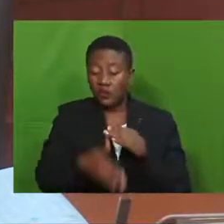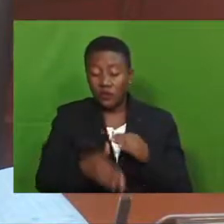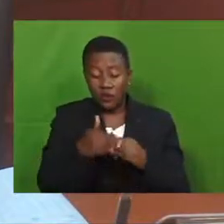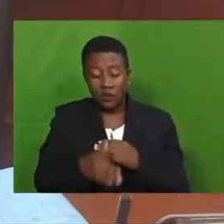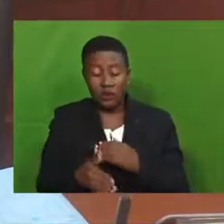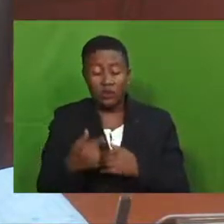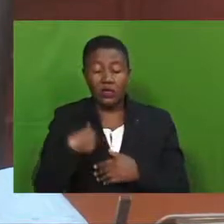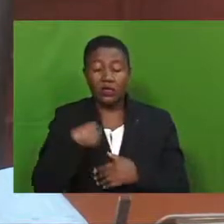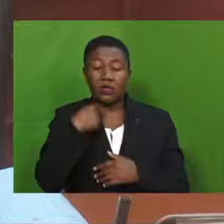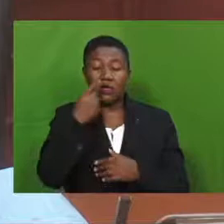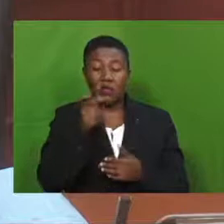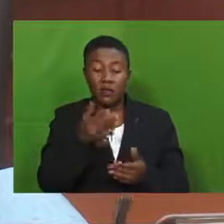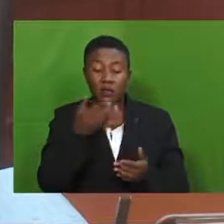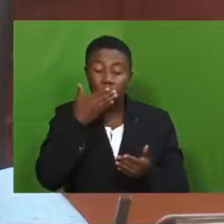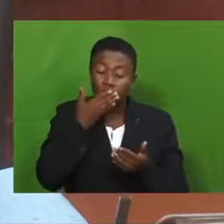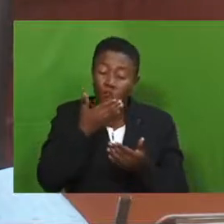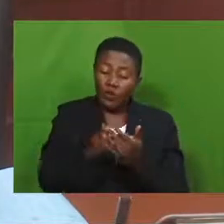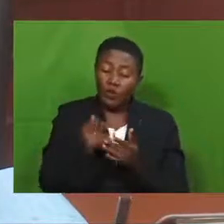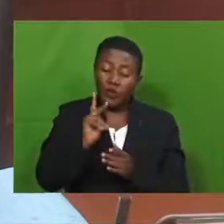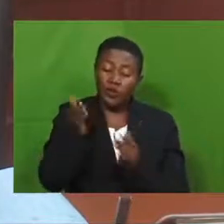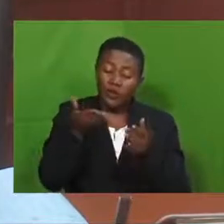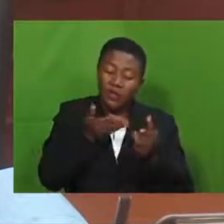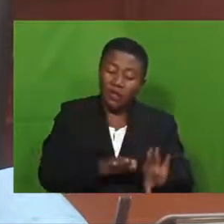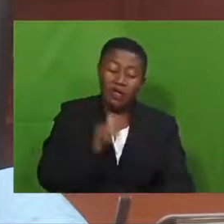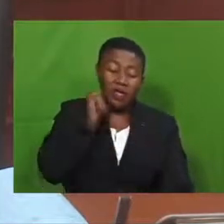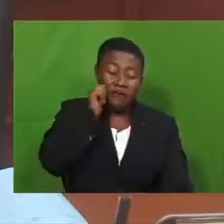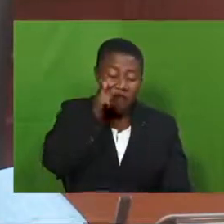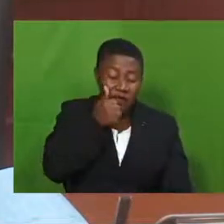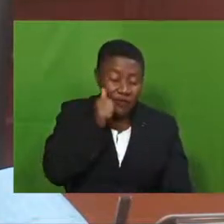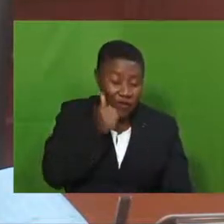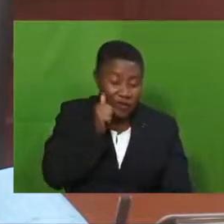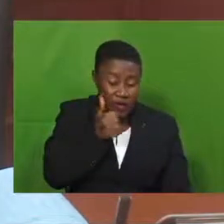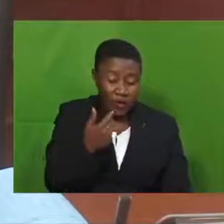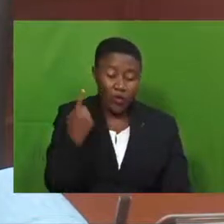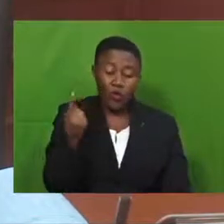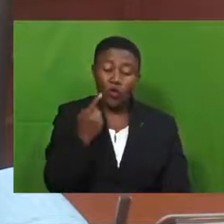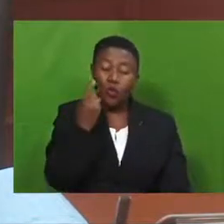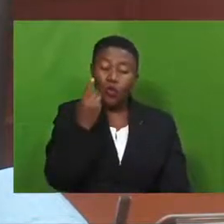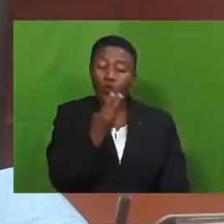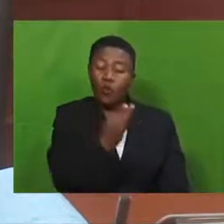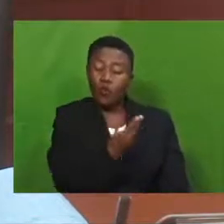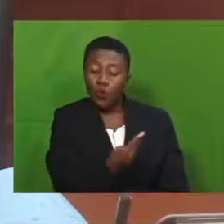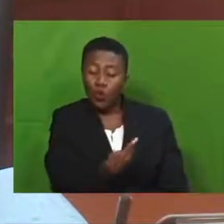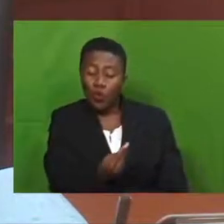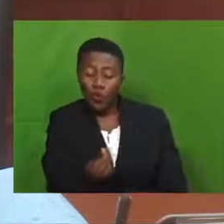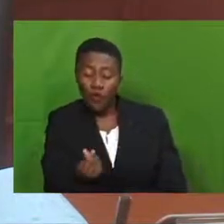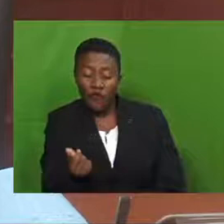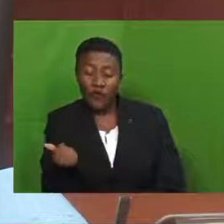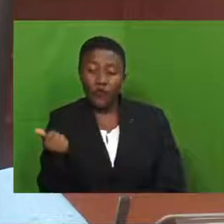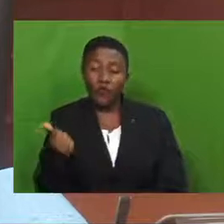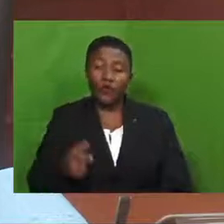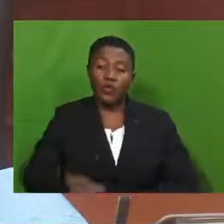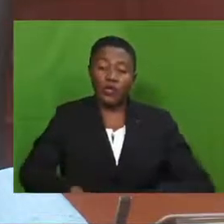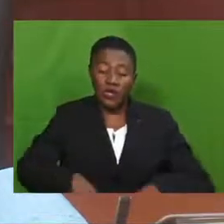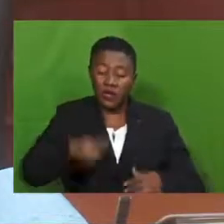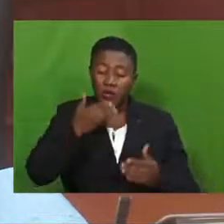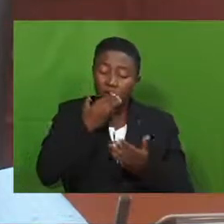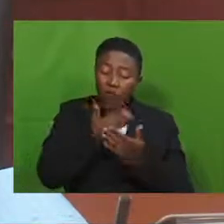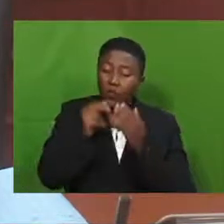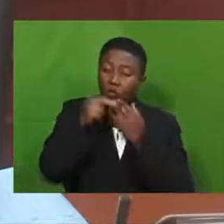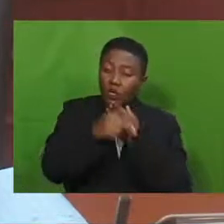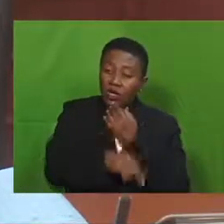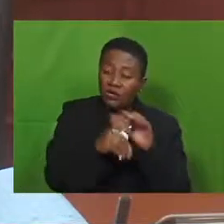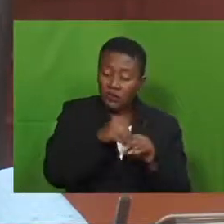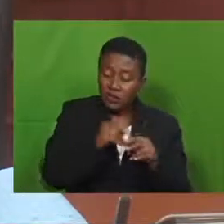say, good people die every day, but only a few affirm for us the goodness in humanity and leadership the